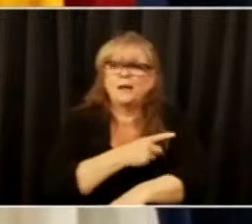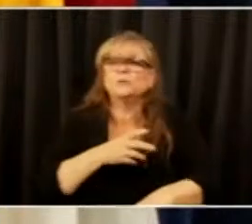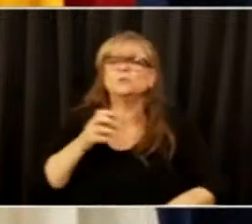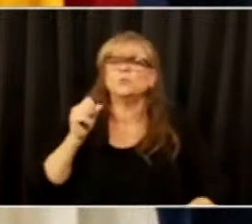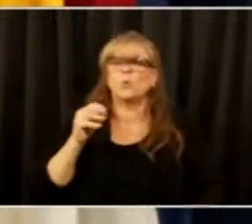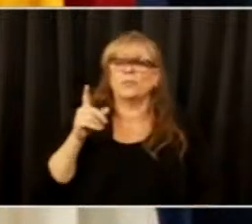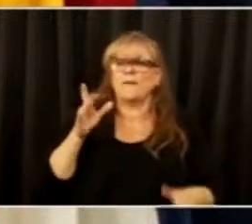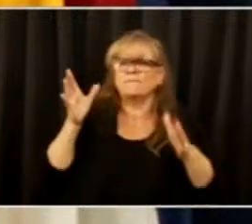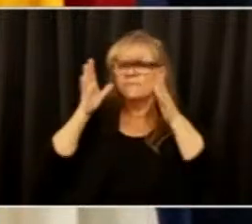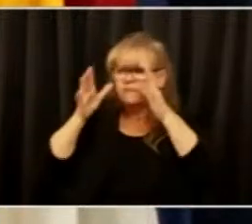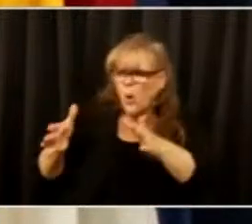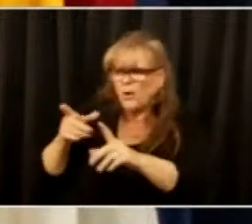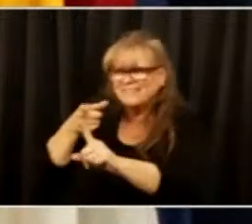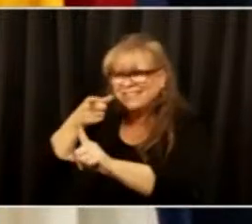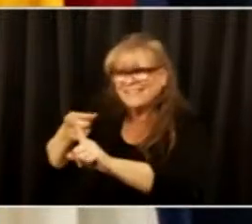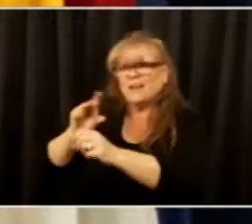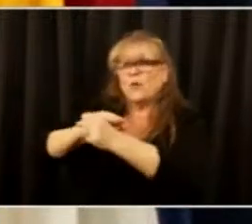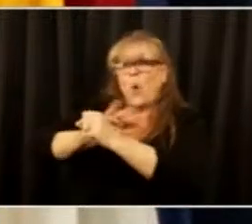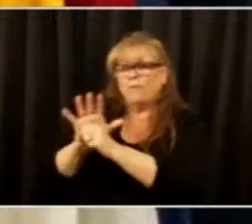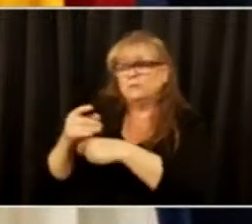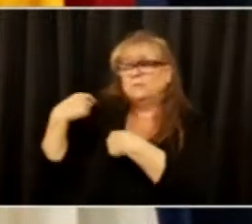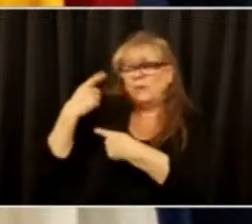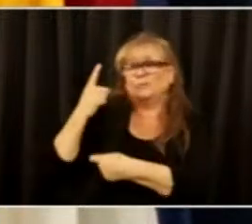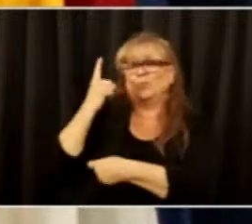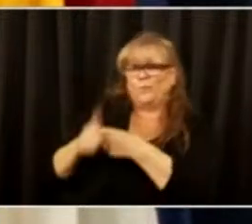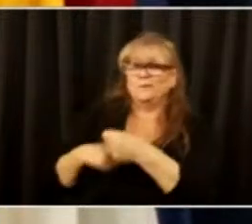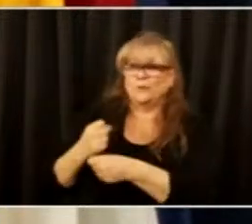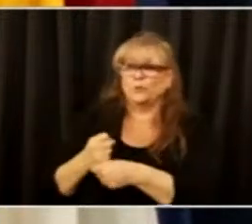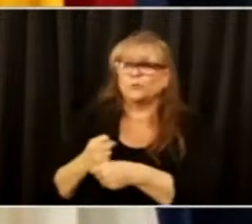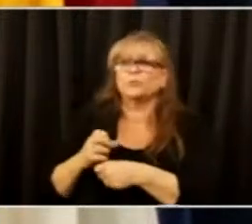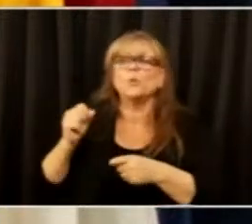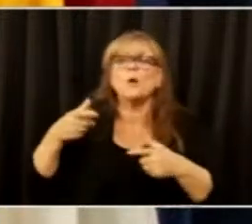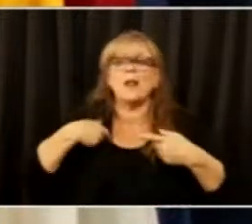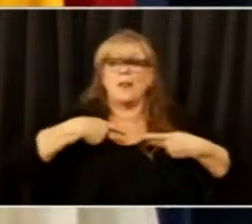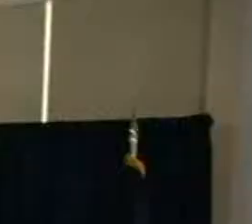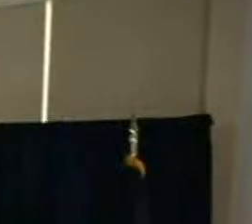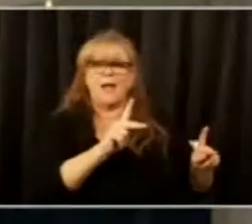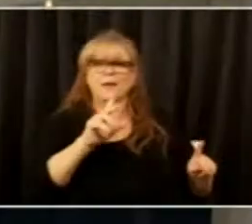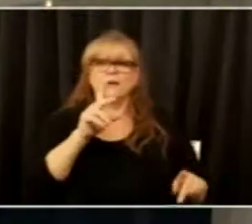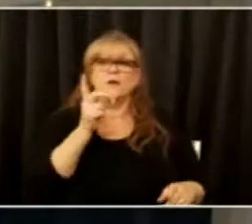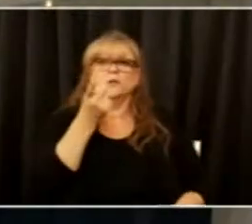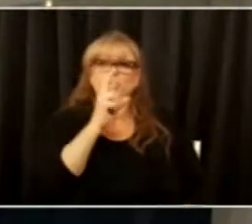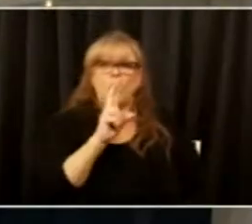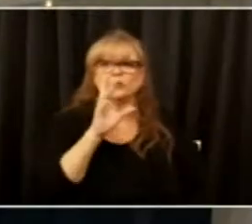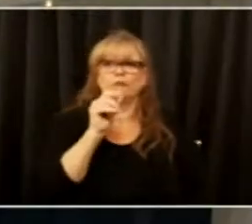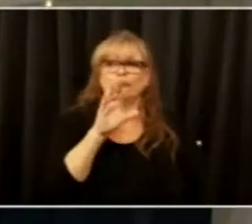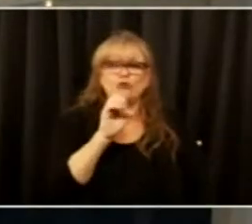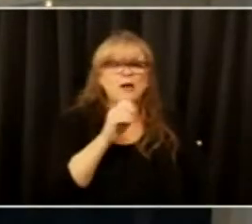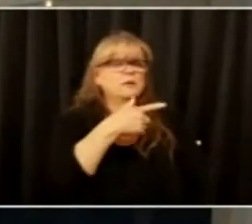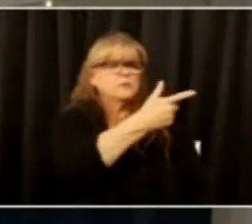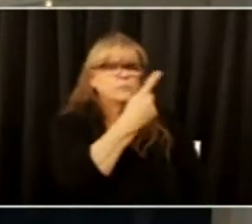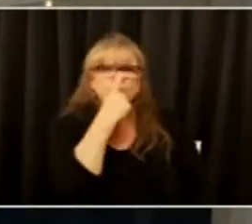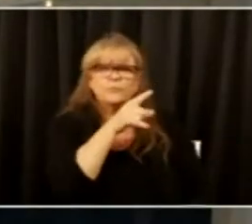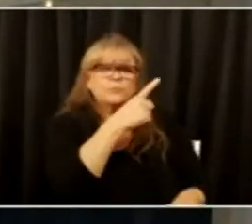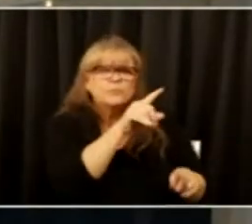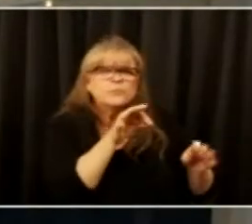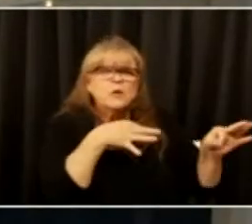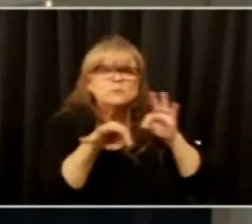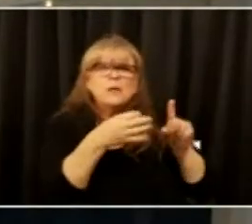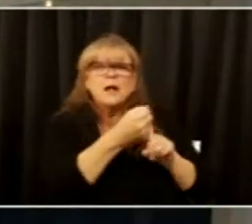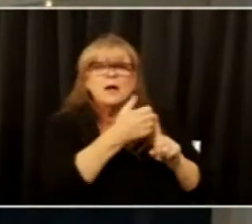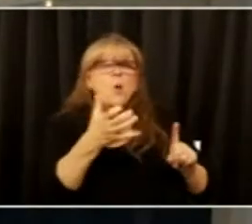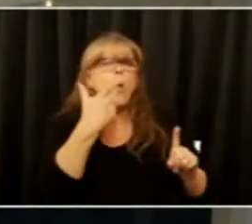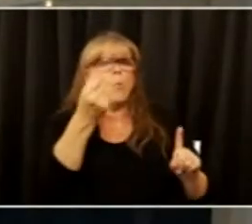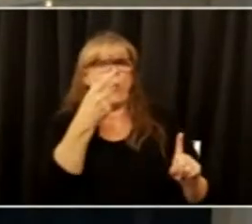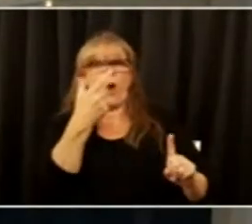over the last year. So Dr. France, maybe you can, at an introductory level, how do vaccines even work? How does this all happen?